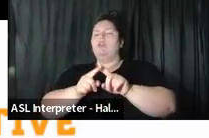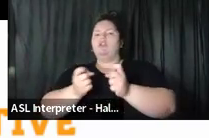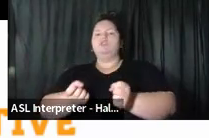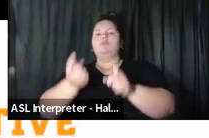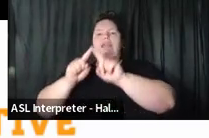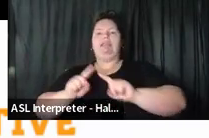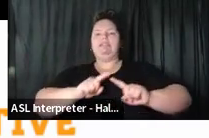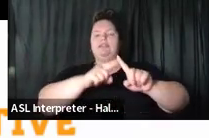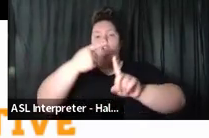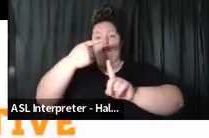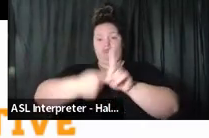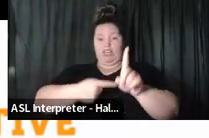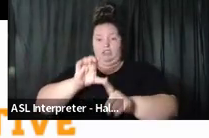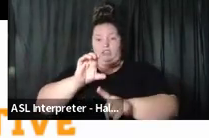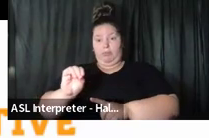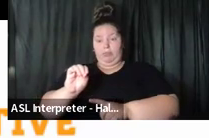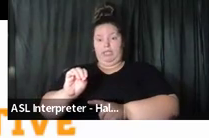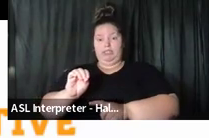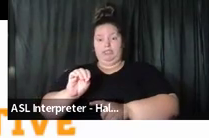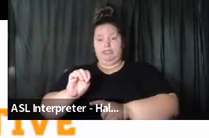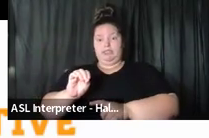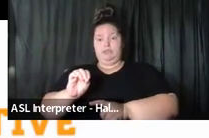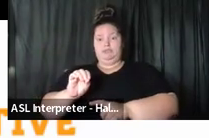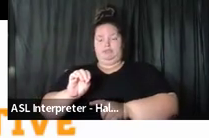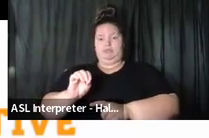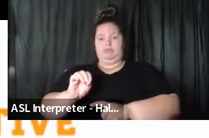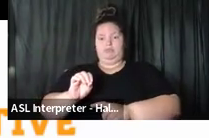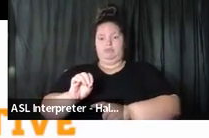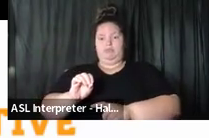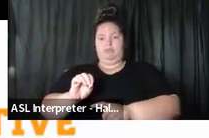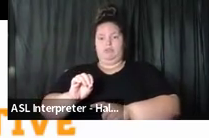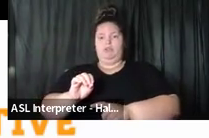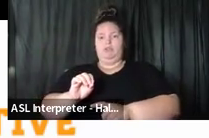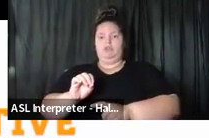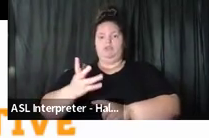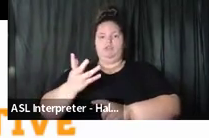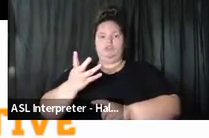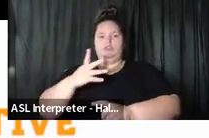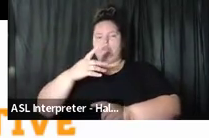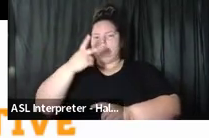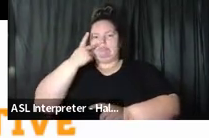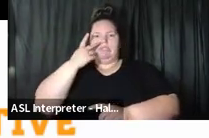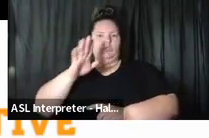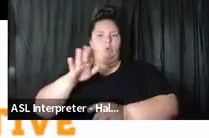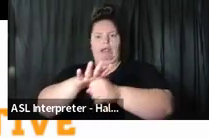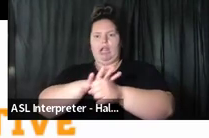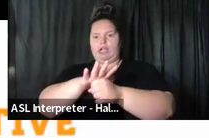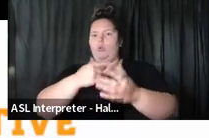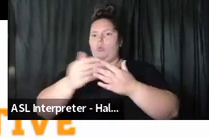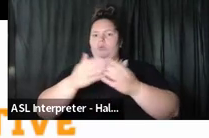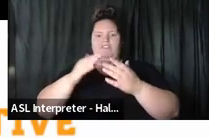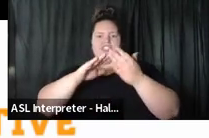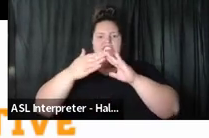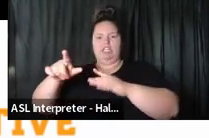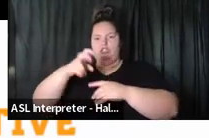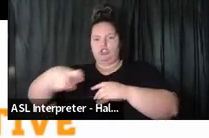rental companies and equipment rental companies to just look into in your area or whatever city that you're traveling to. Also,